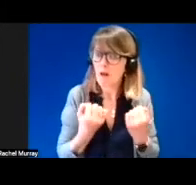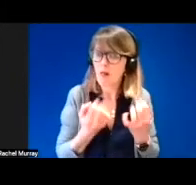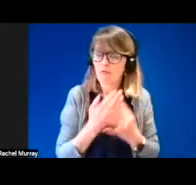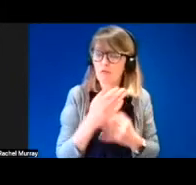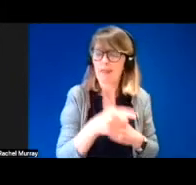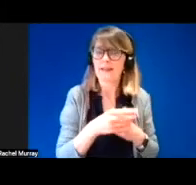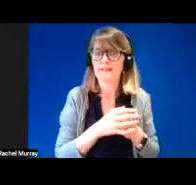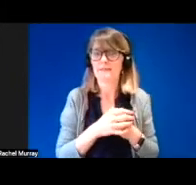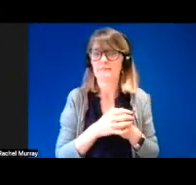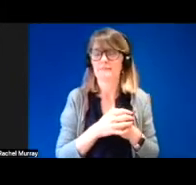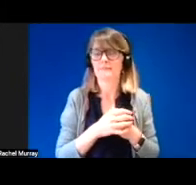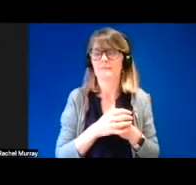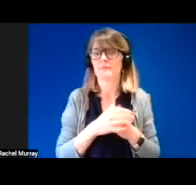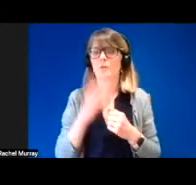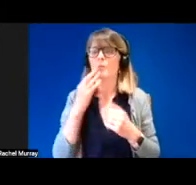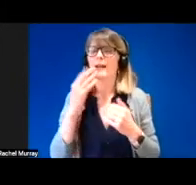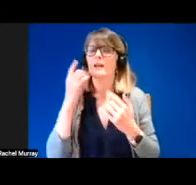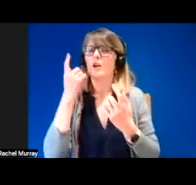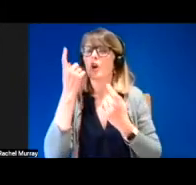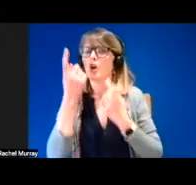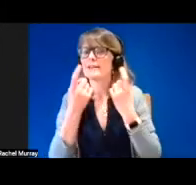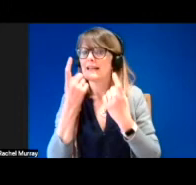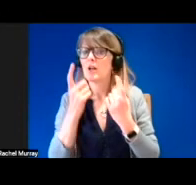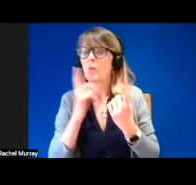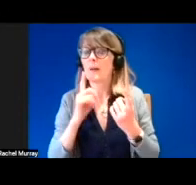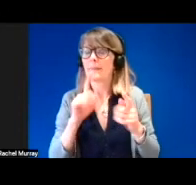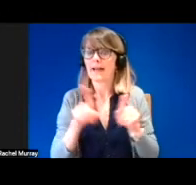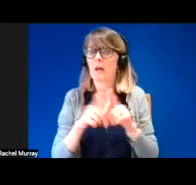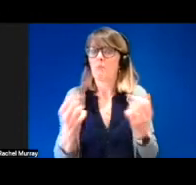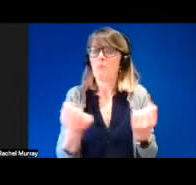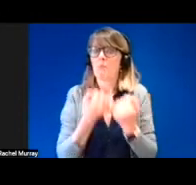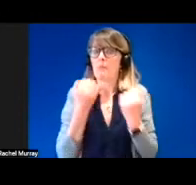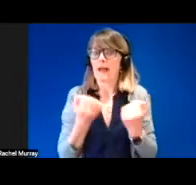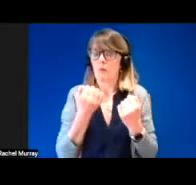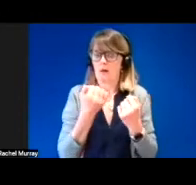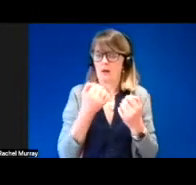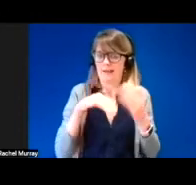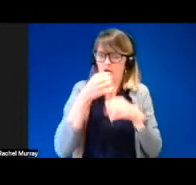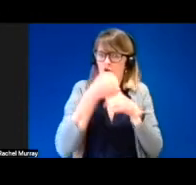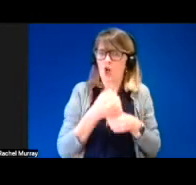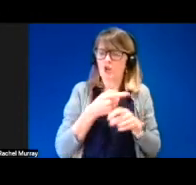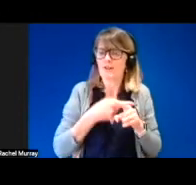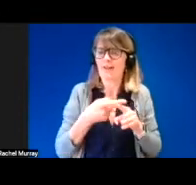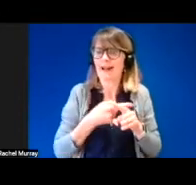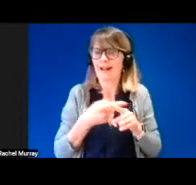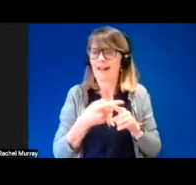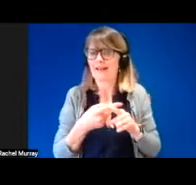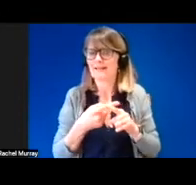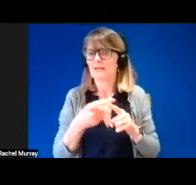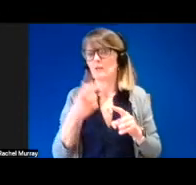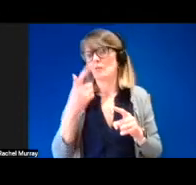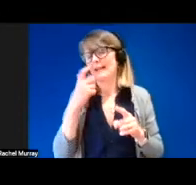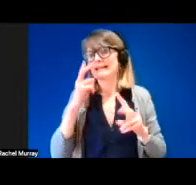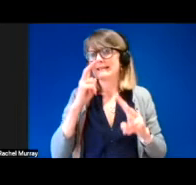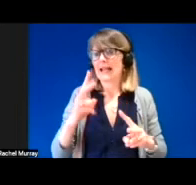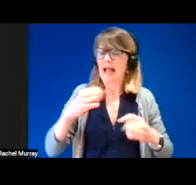And as we consider women and power in the Church of England, we can then see how our desire to be